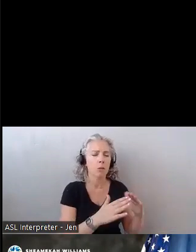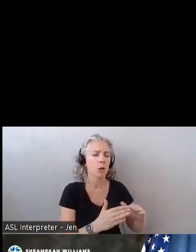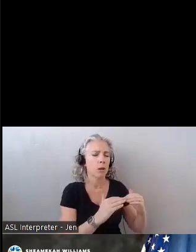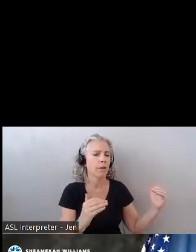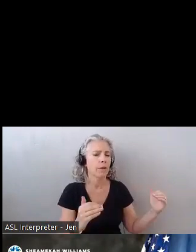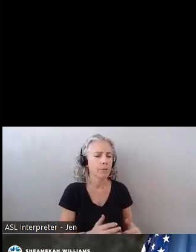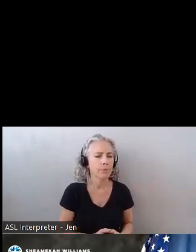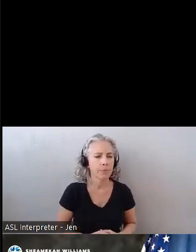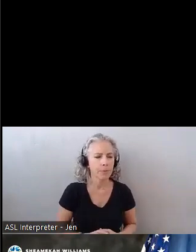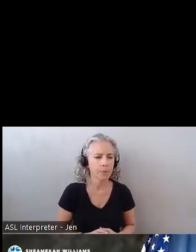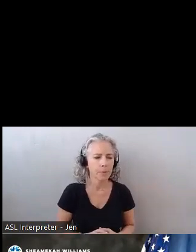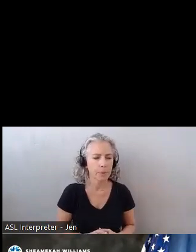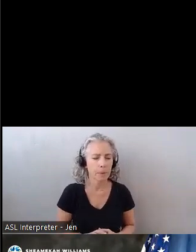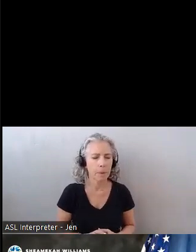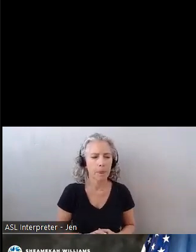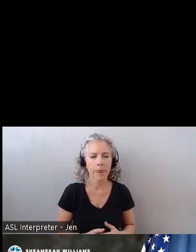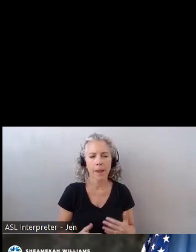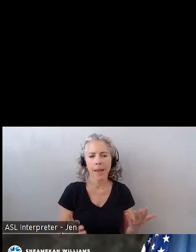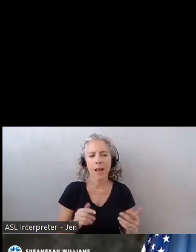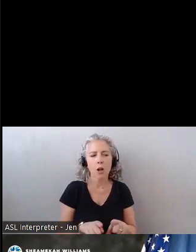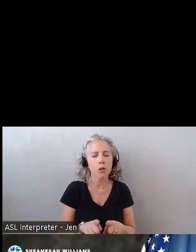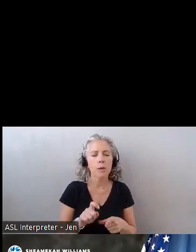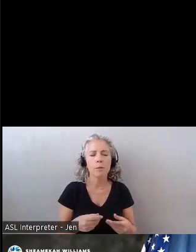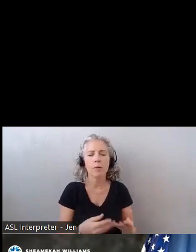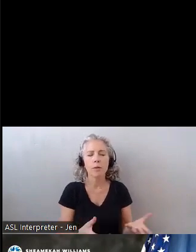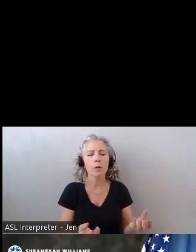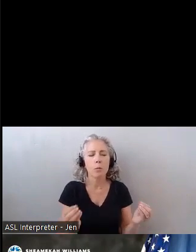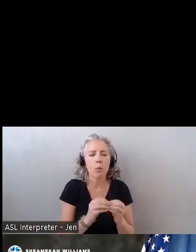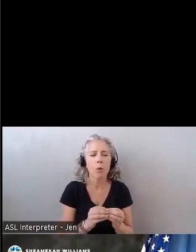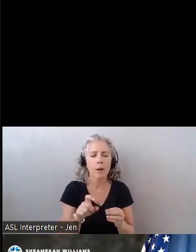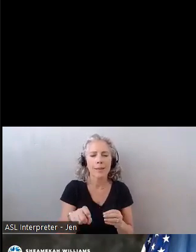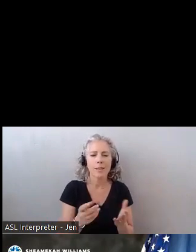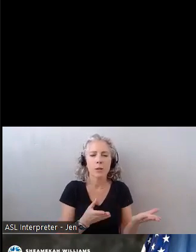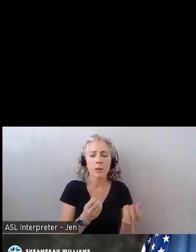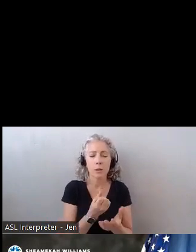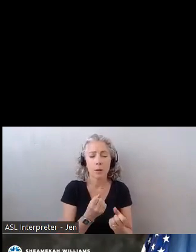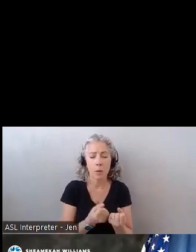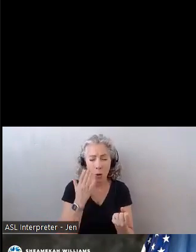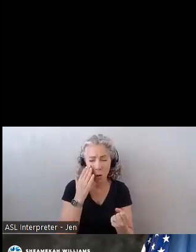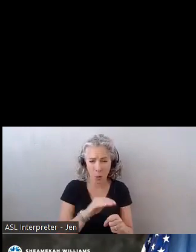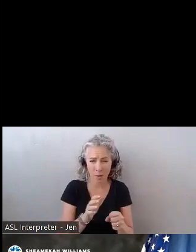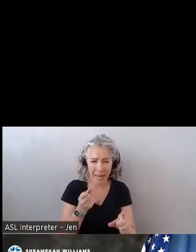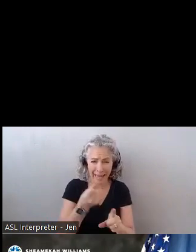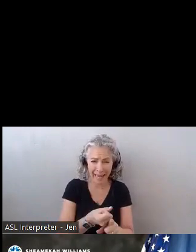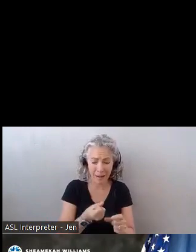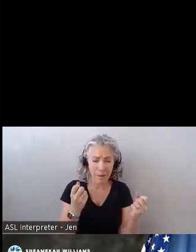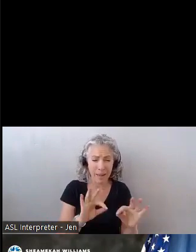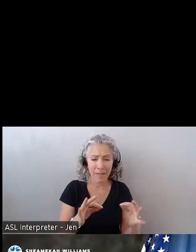necessary services and supports. I mean, most of you guys know that when COVID hit, there were a lot of different families that were in